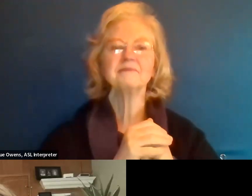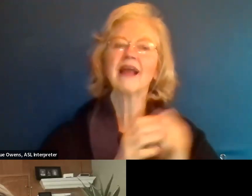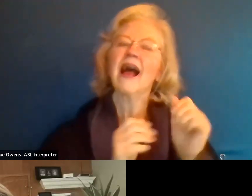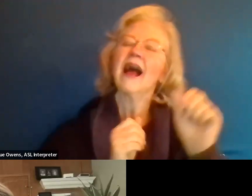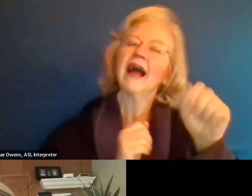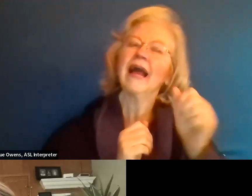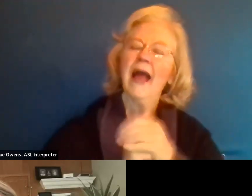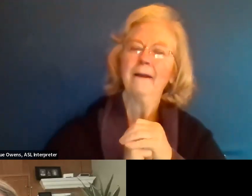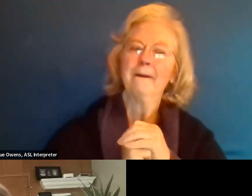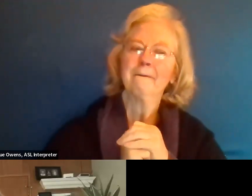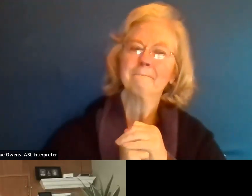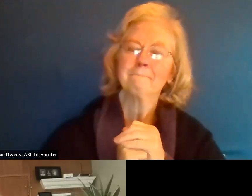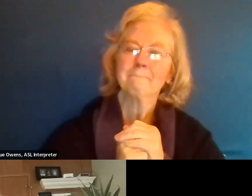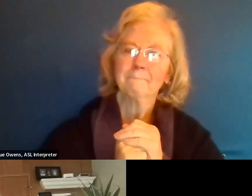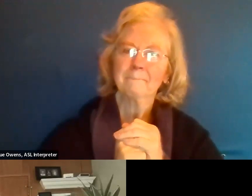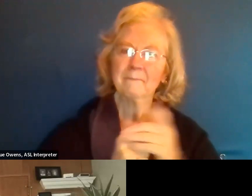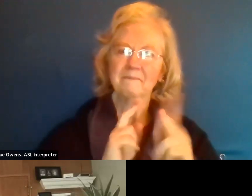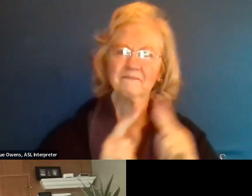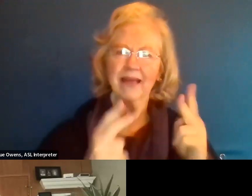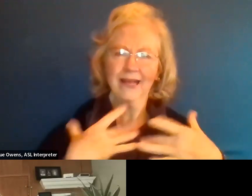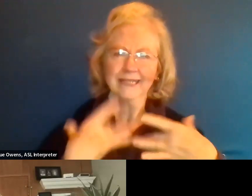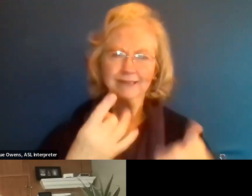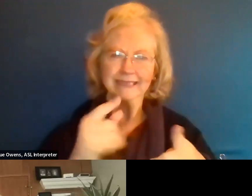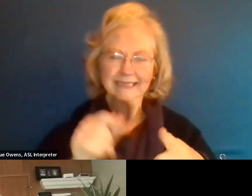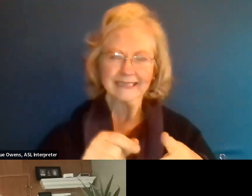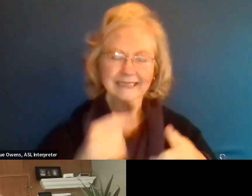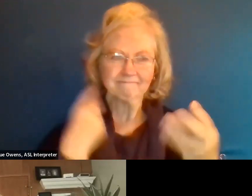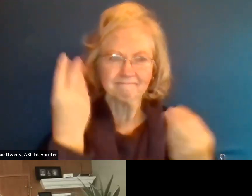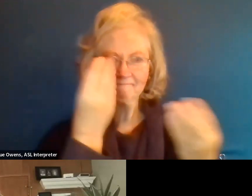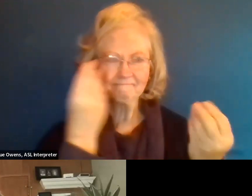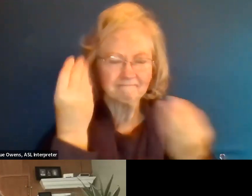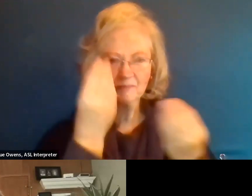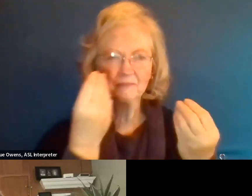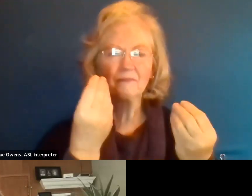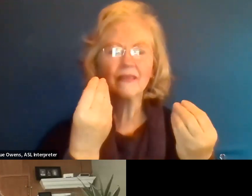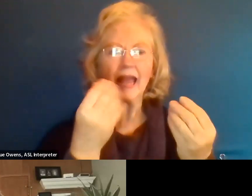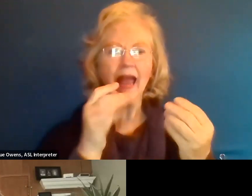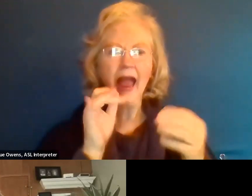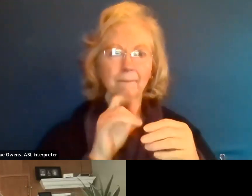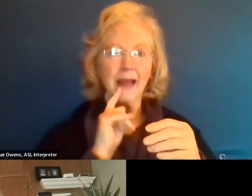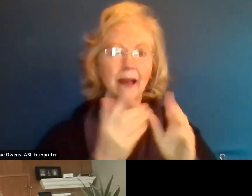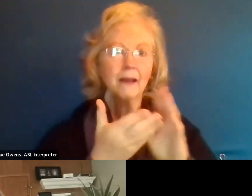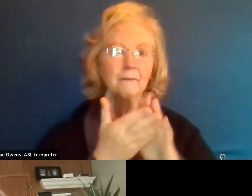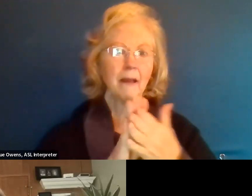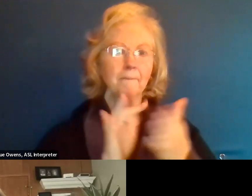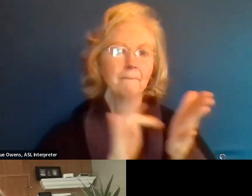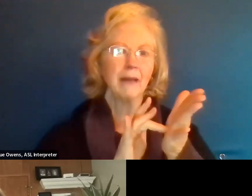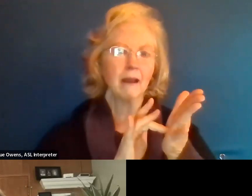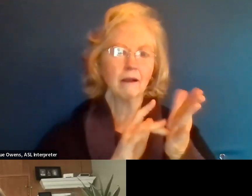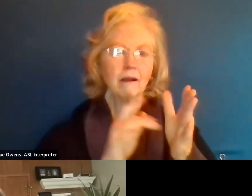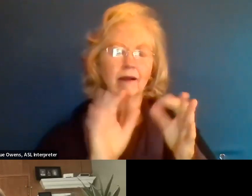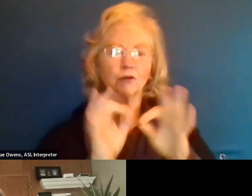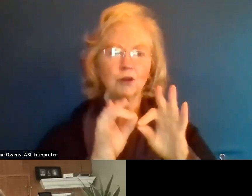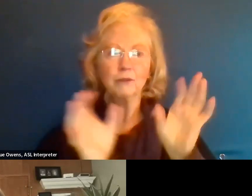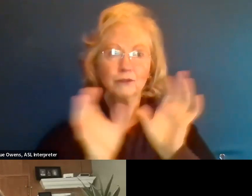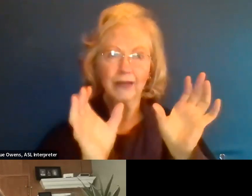Yeah, so I'm very interested in this. I've been thinking about getting a medical interpreter certification through my